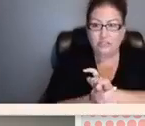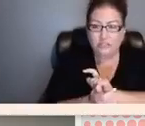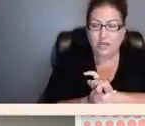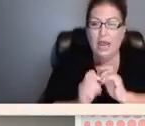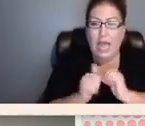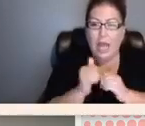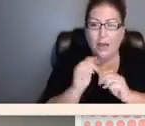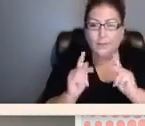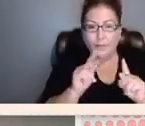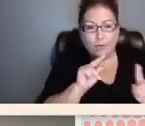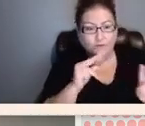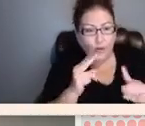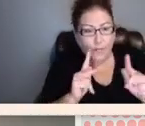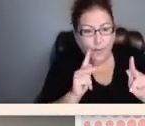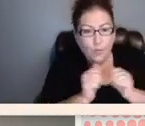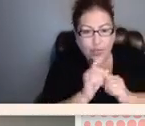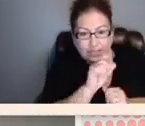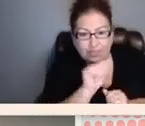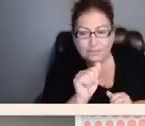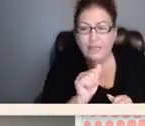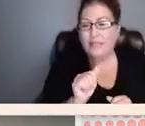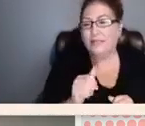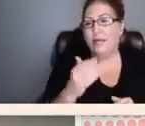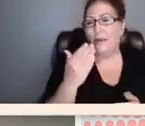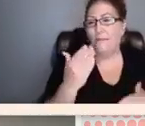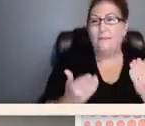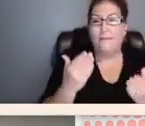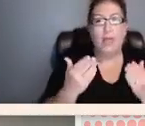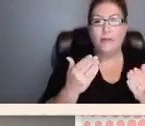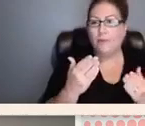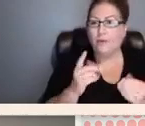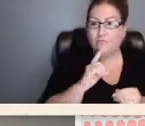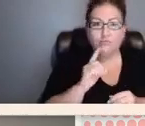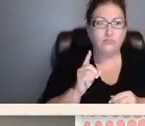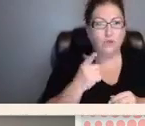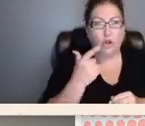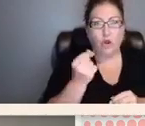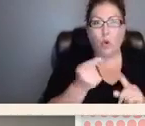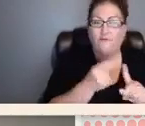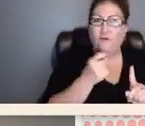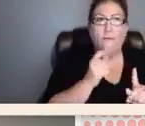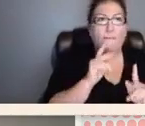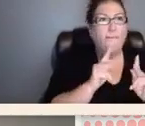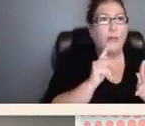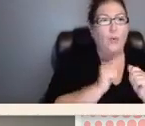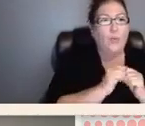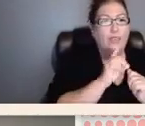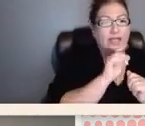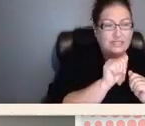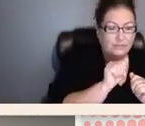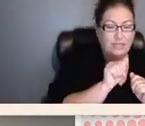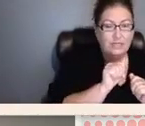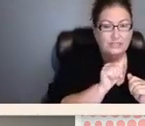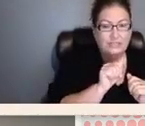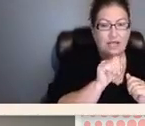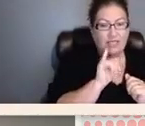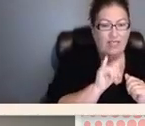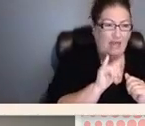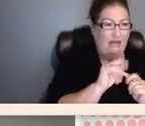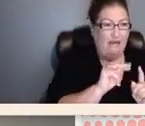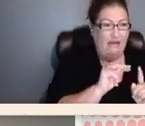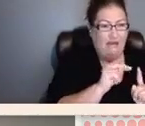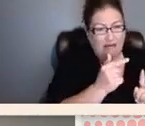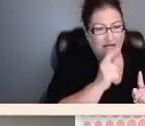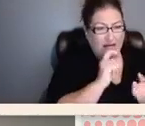with disabilities. It may be as radical as going from people with disabilities are defective and in need of